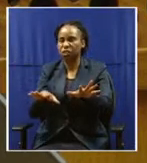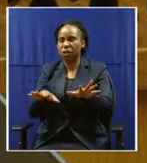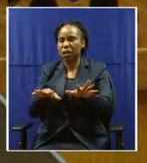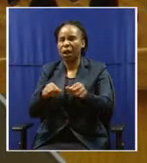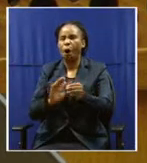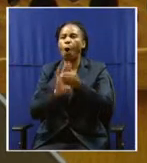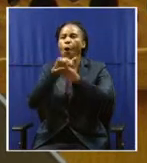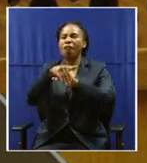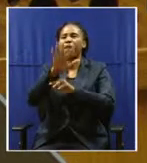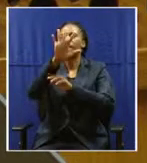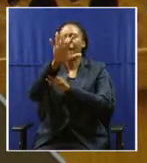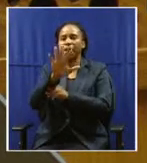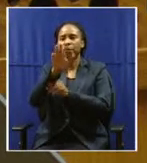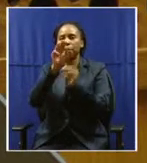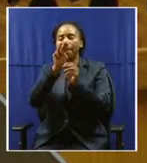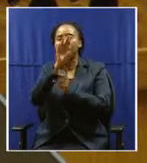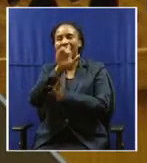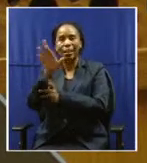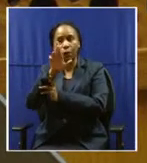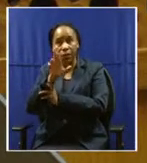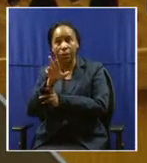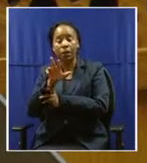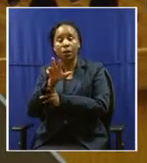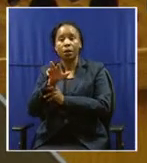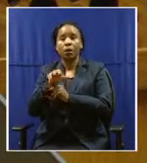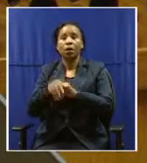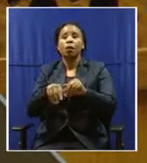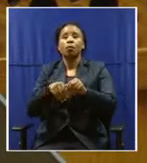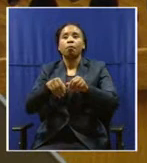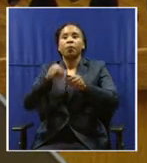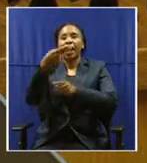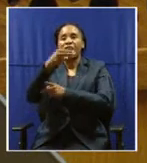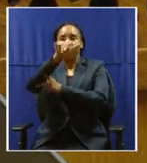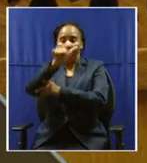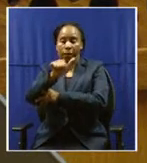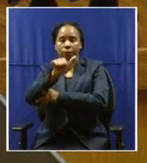5 million hectares of land, totaling around